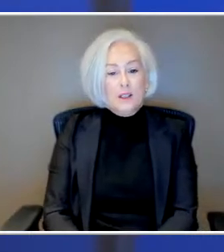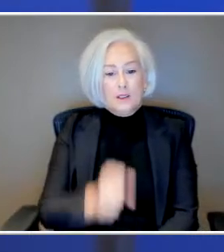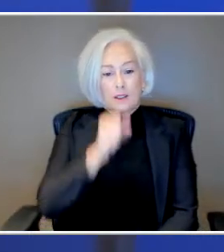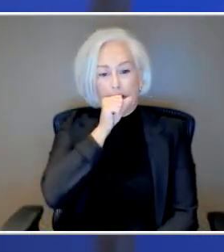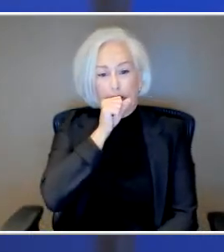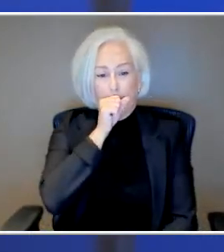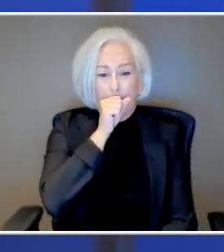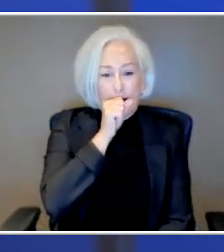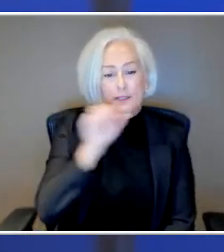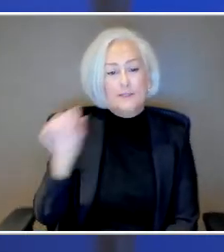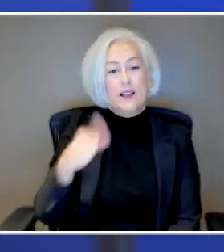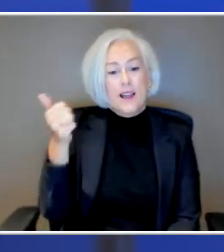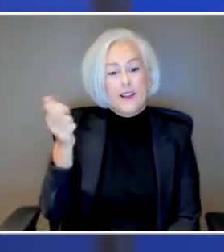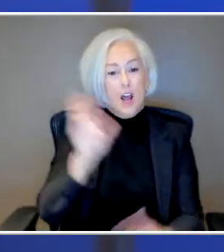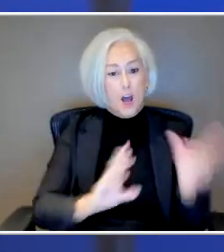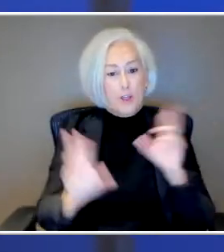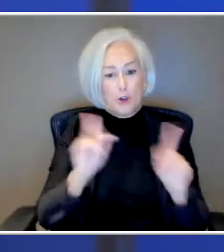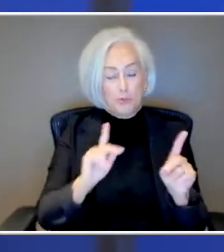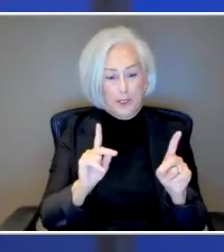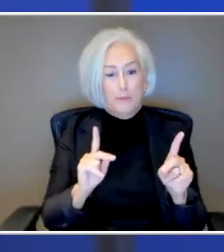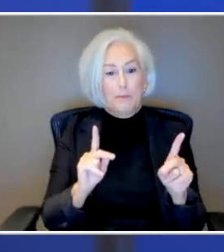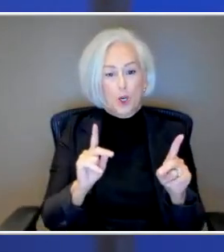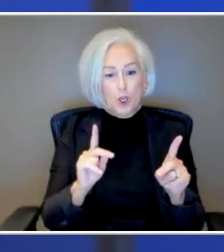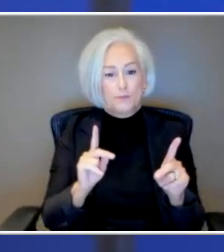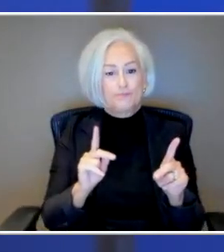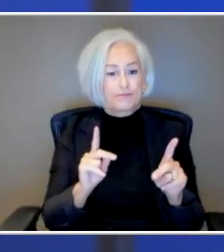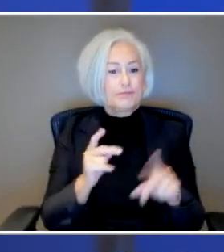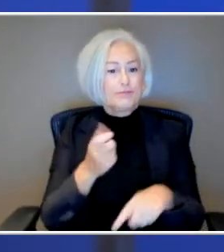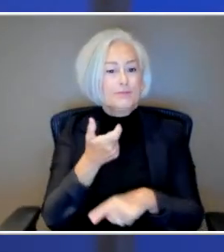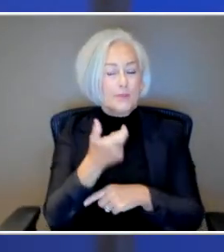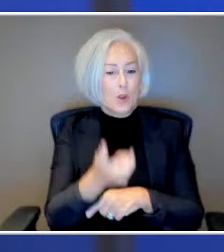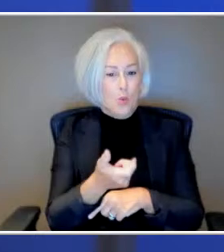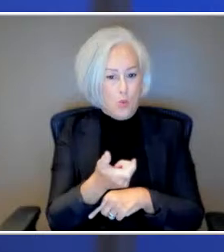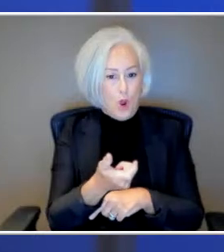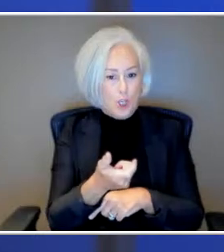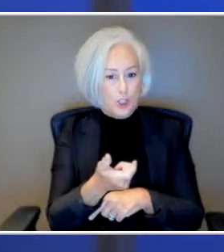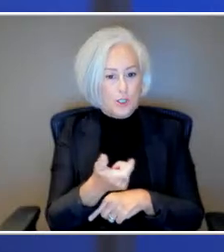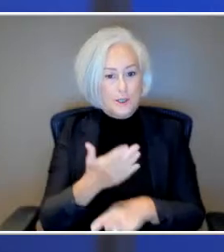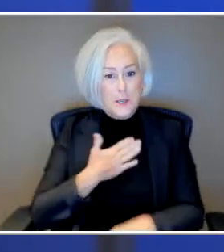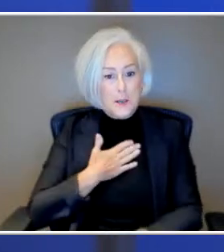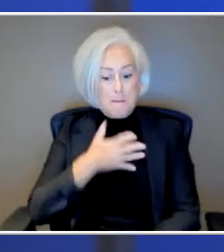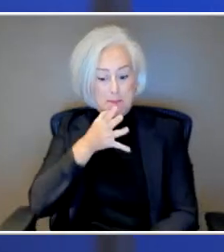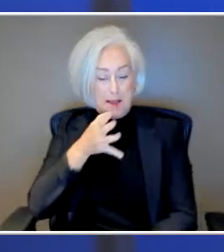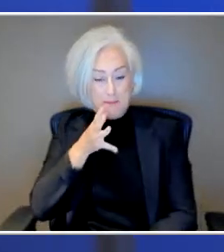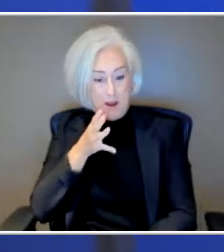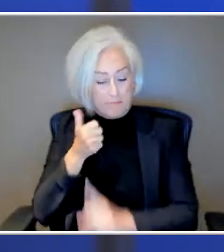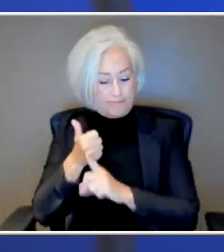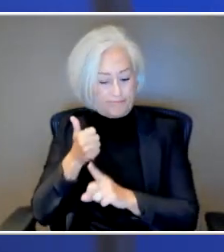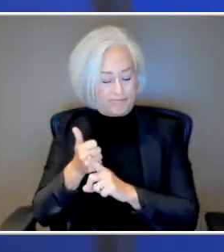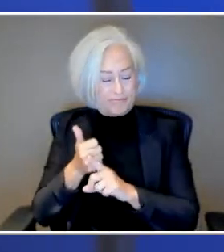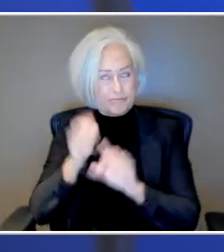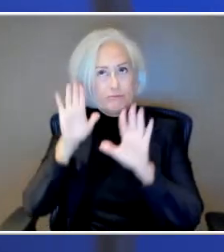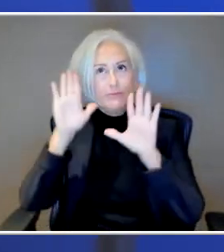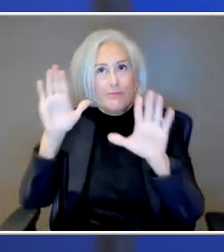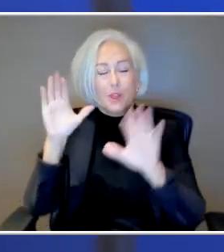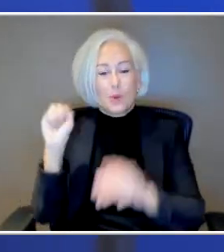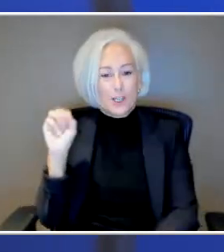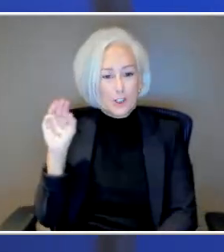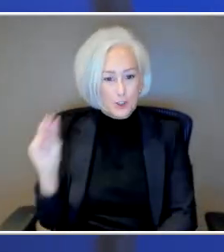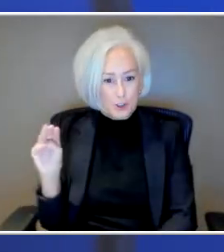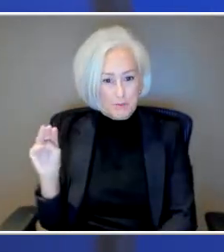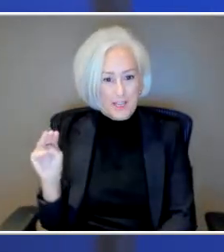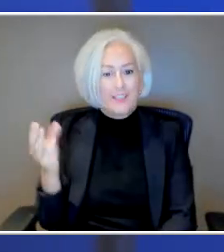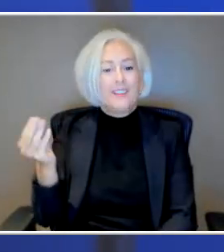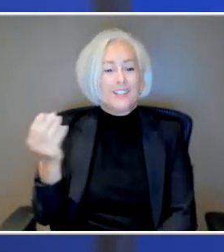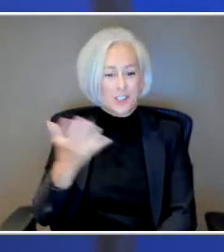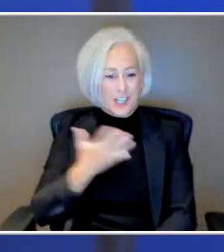that are also watching it. My mother is a wonderful social media person. She can tell me how many hits that video got,